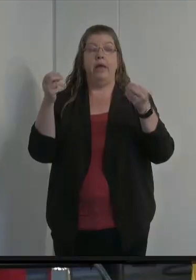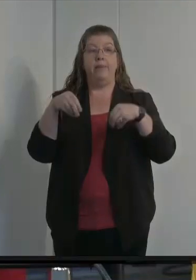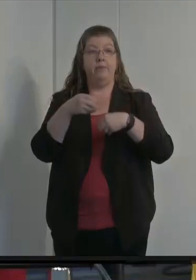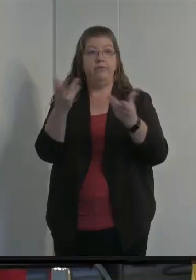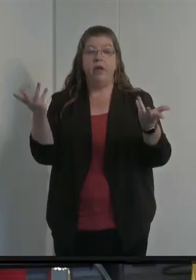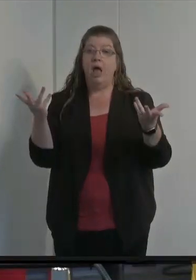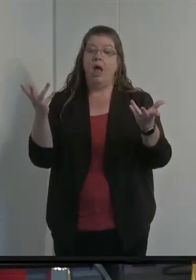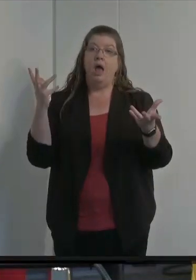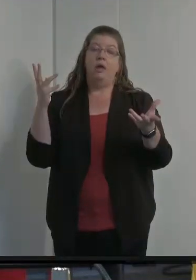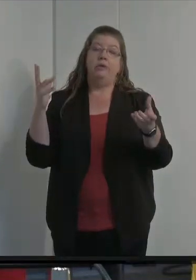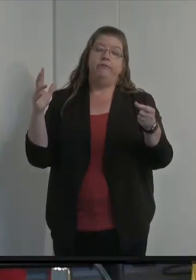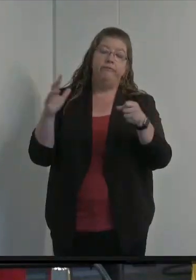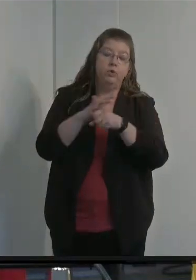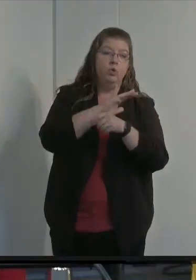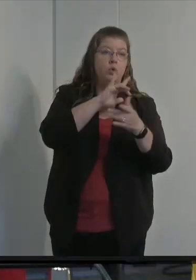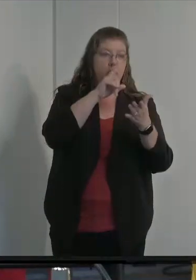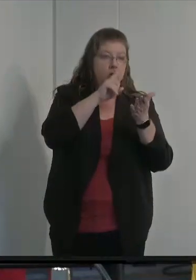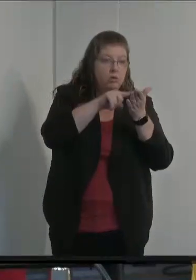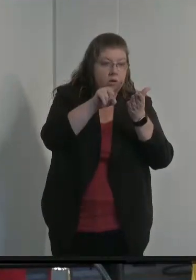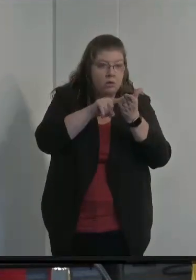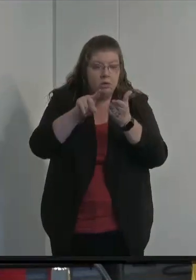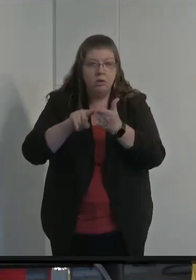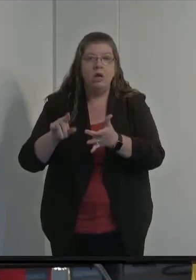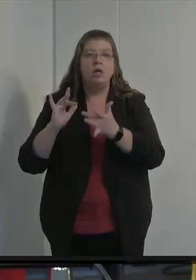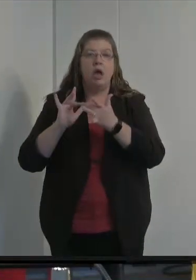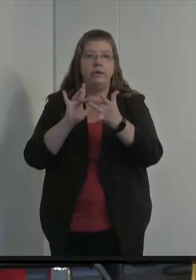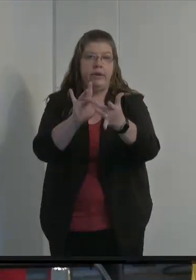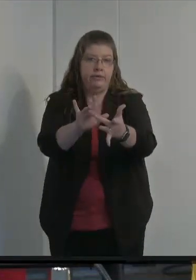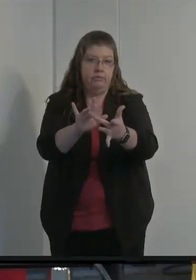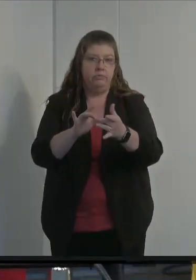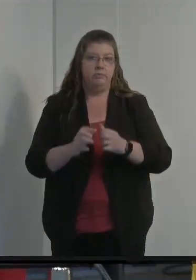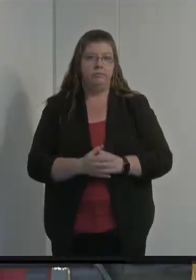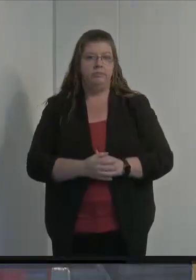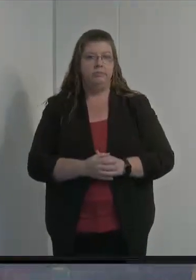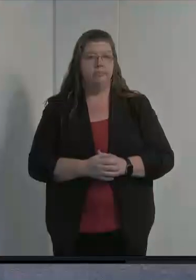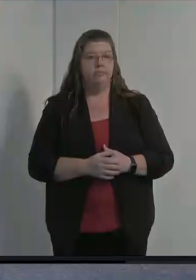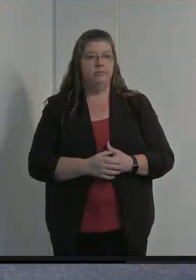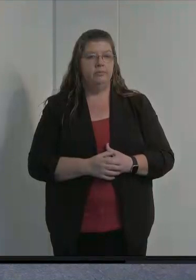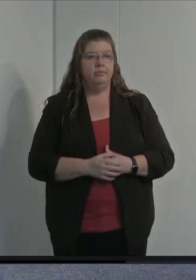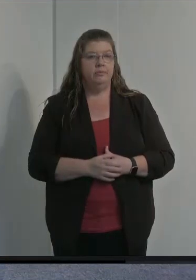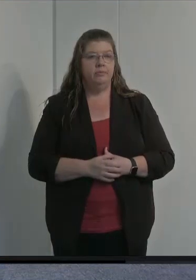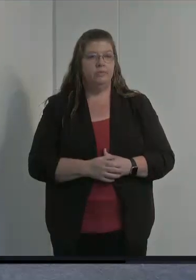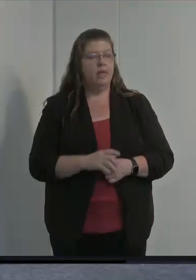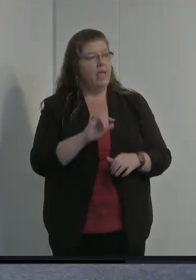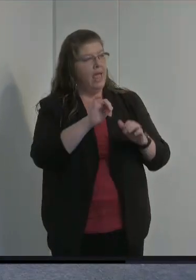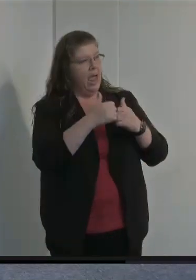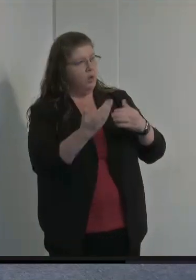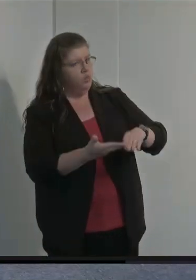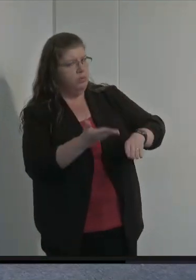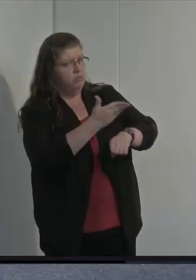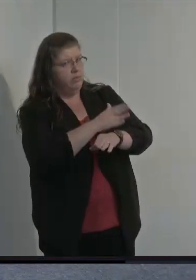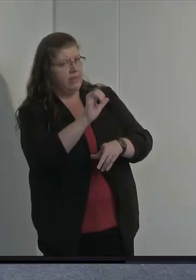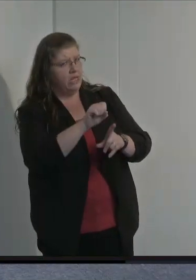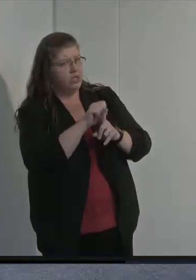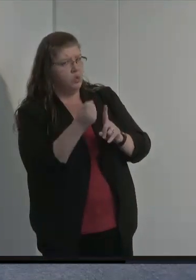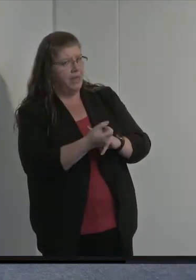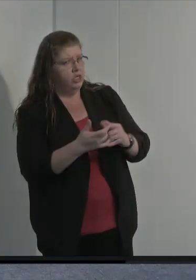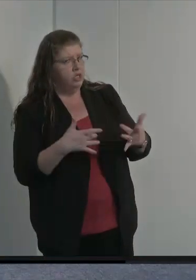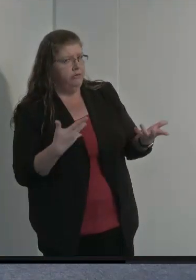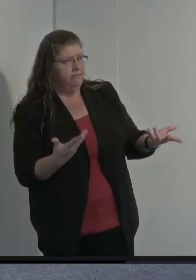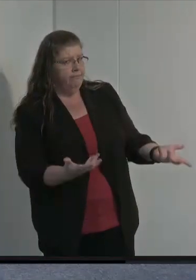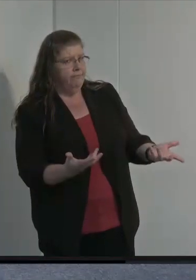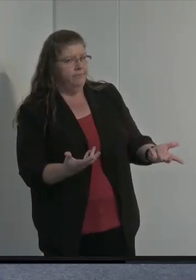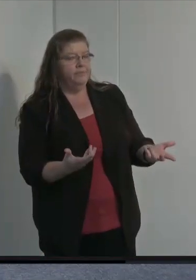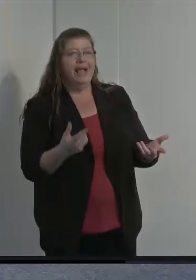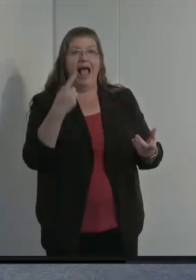provide a comprehensive contact tracing. Where are we in terms of actually improving that situation? Well, I